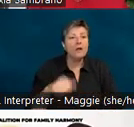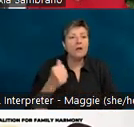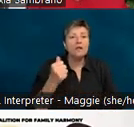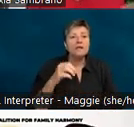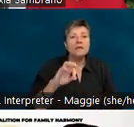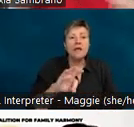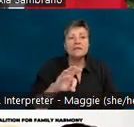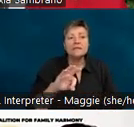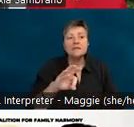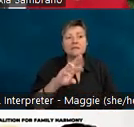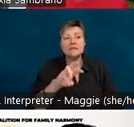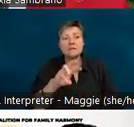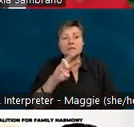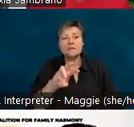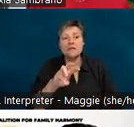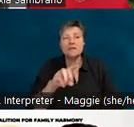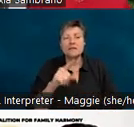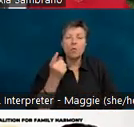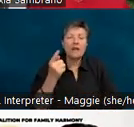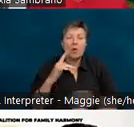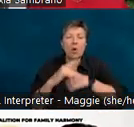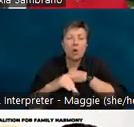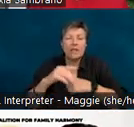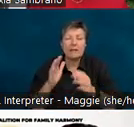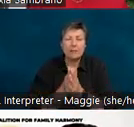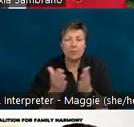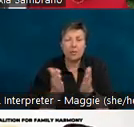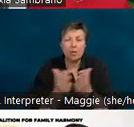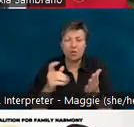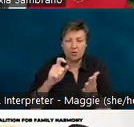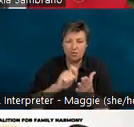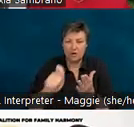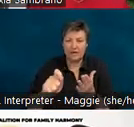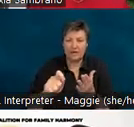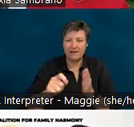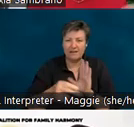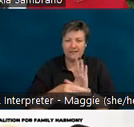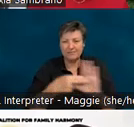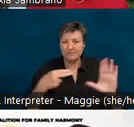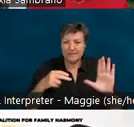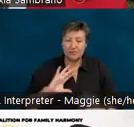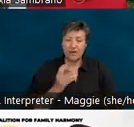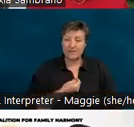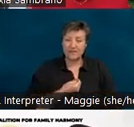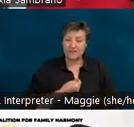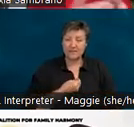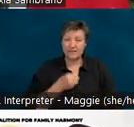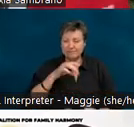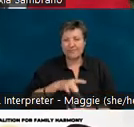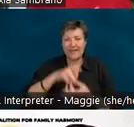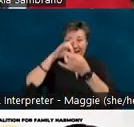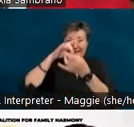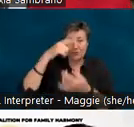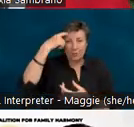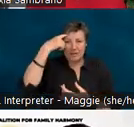was one of the earliest texts that pretty much attributed transsexuality to mental illness. And then this is